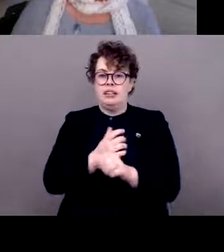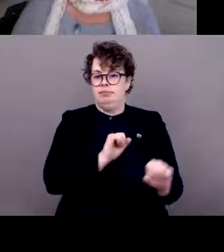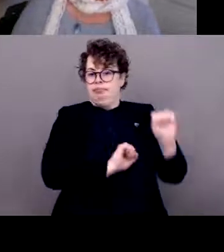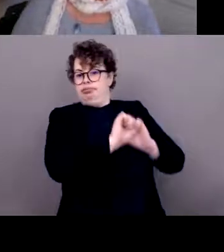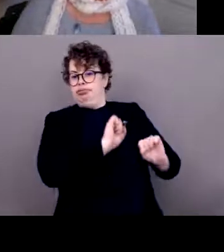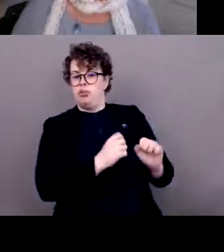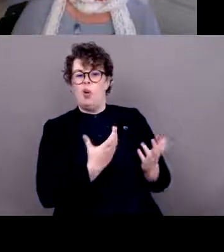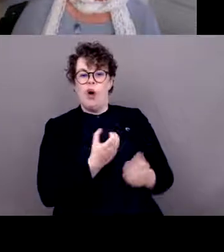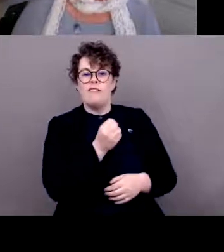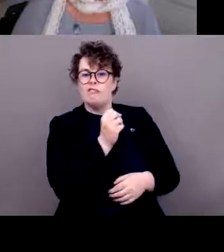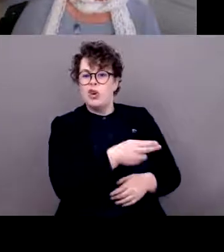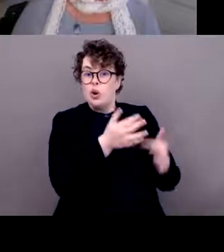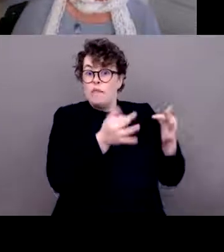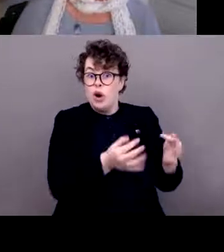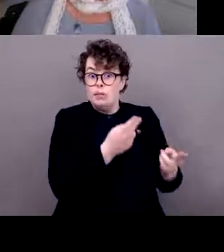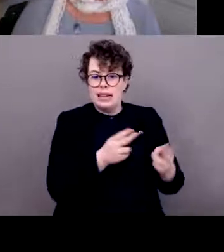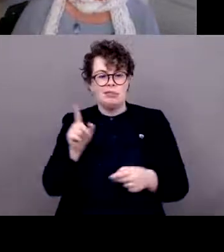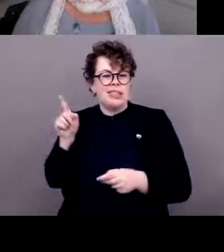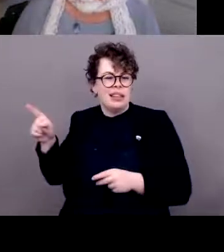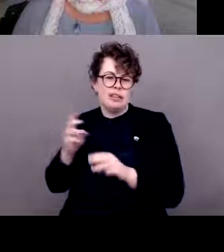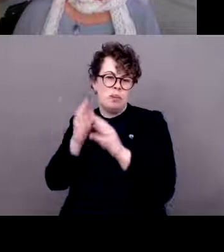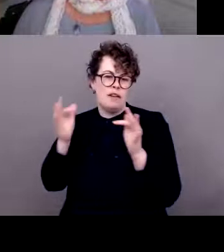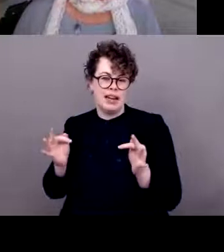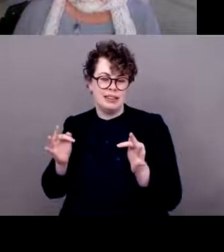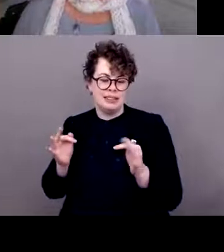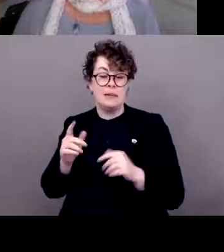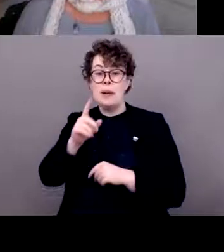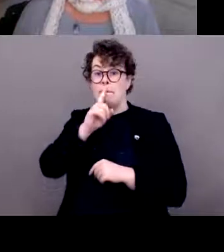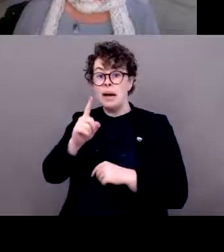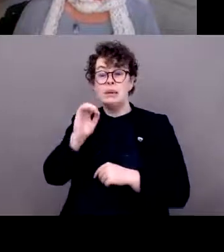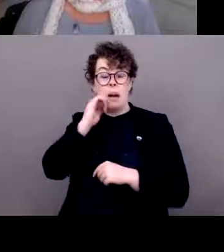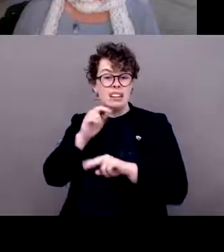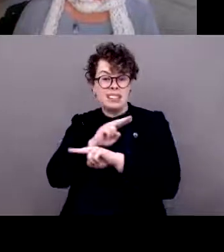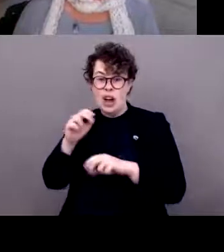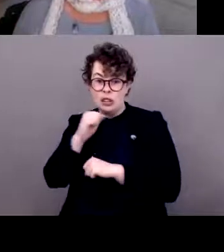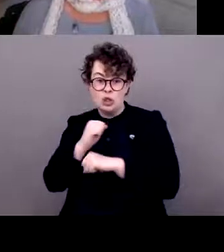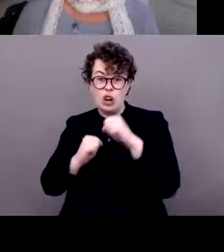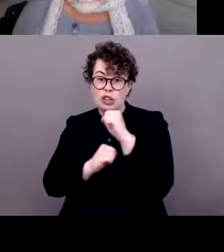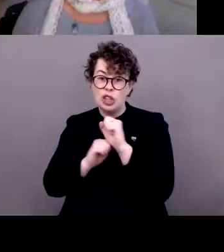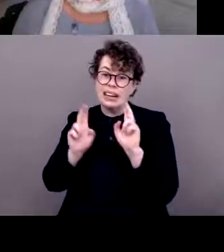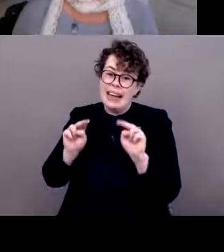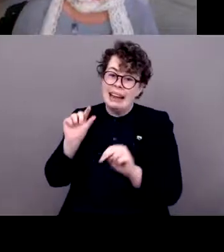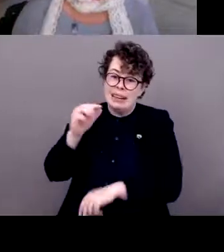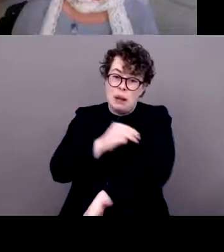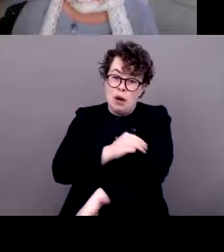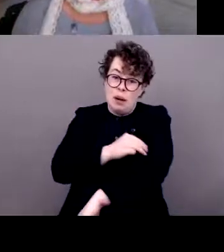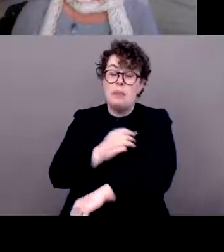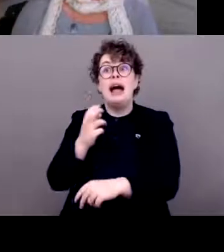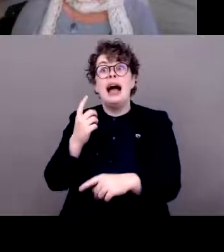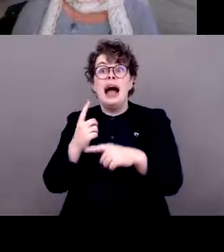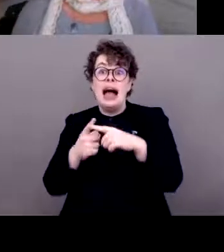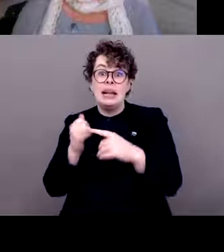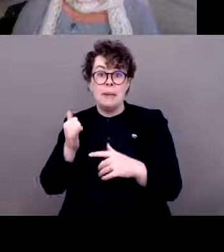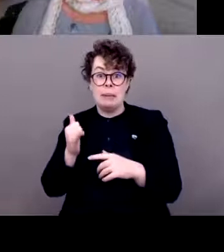A disadvantage is that it may be a very unstructured approach, and it certainly might be an unreliable approach.